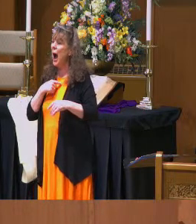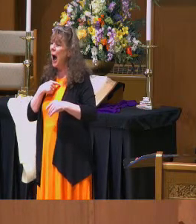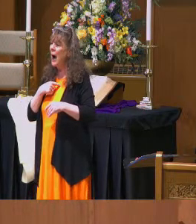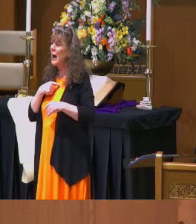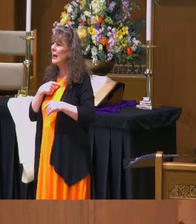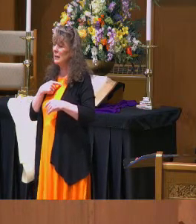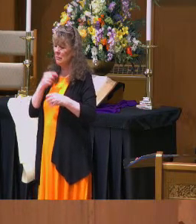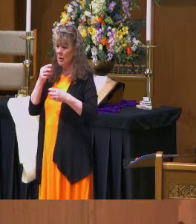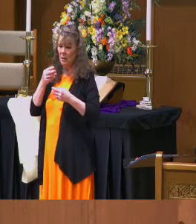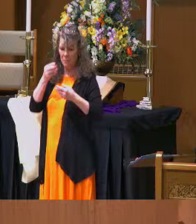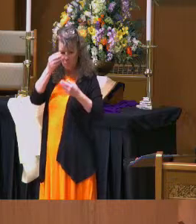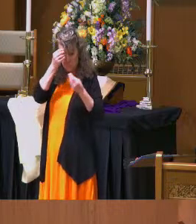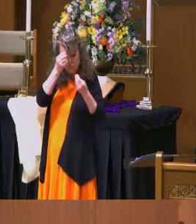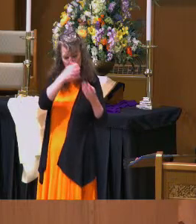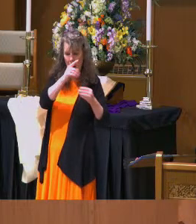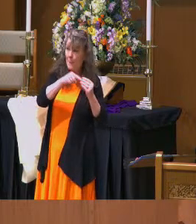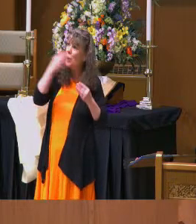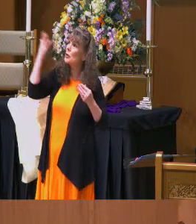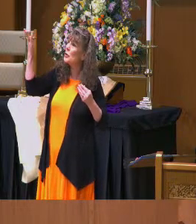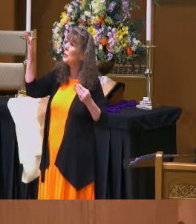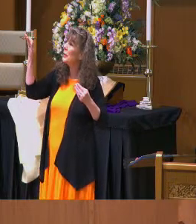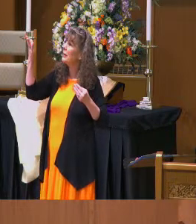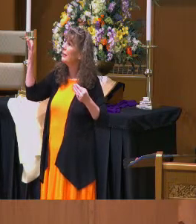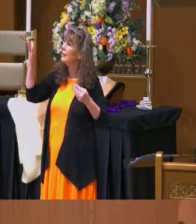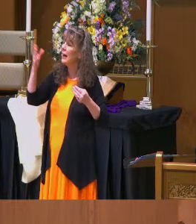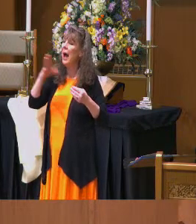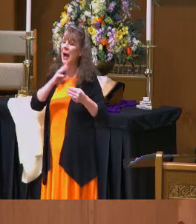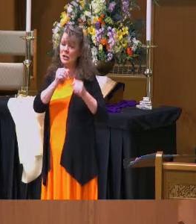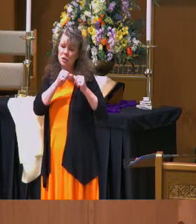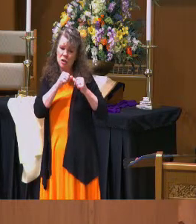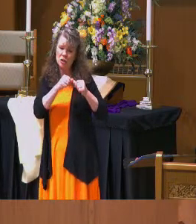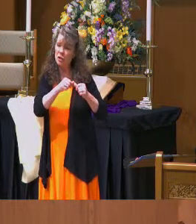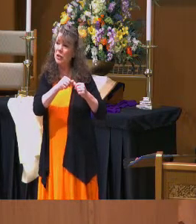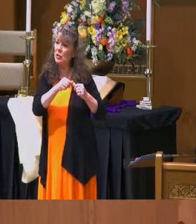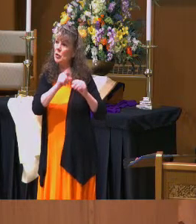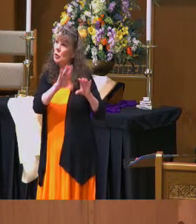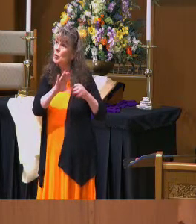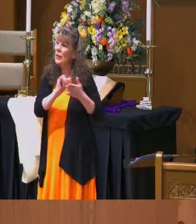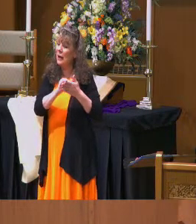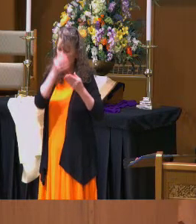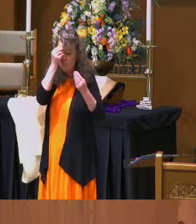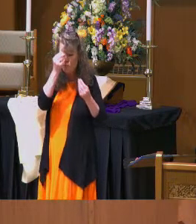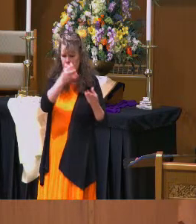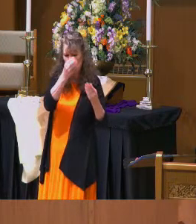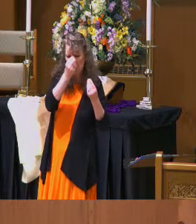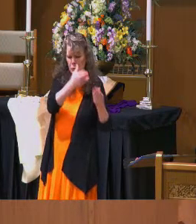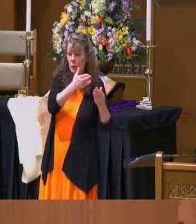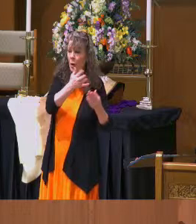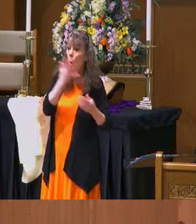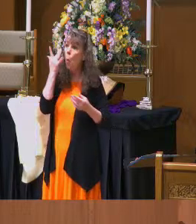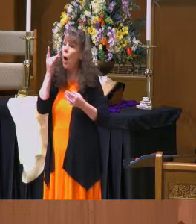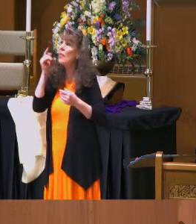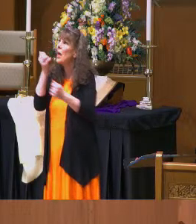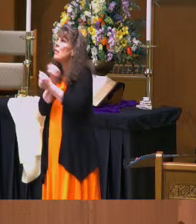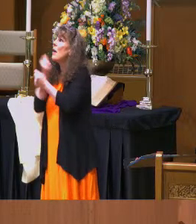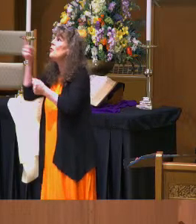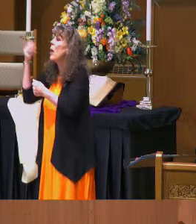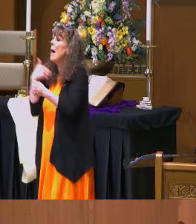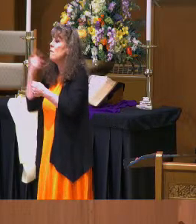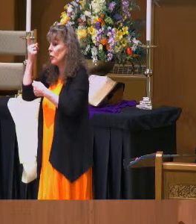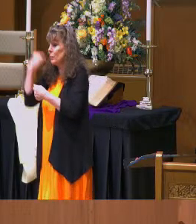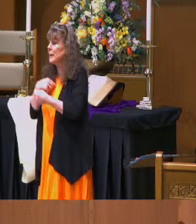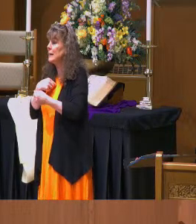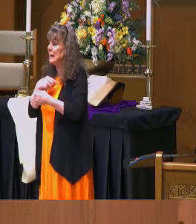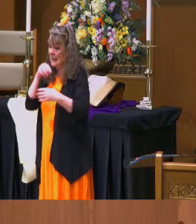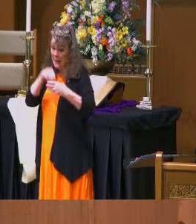known to them and will continue to make you known in order that the love you have for me may